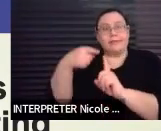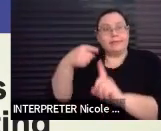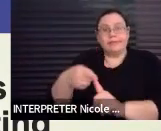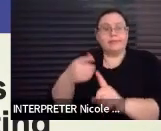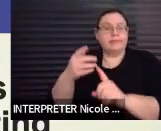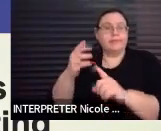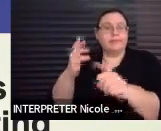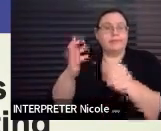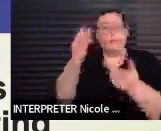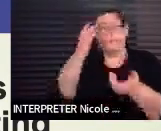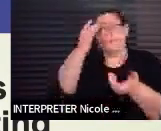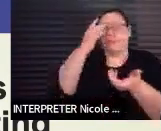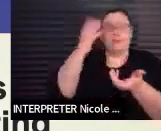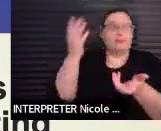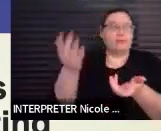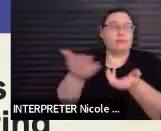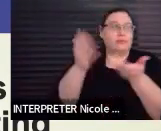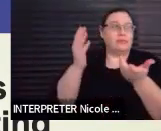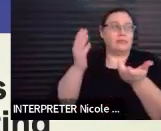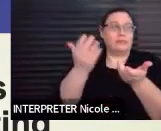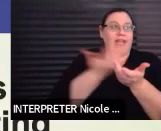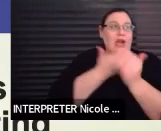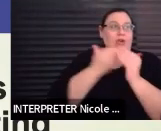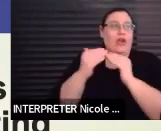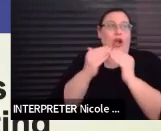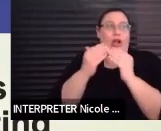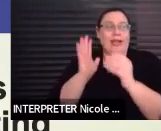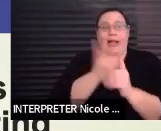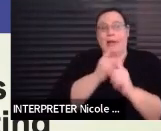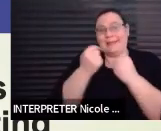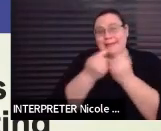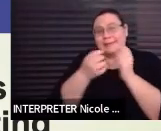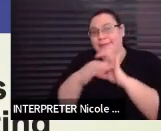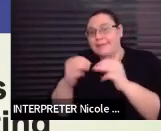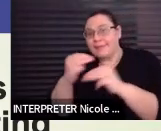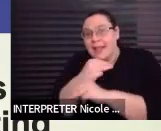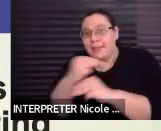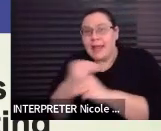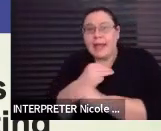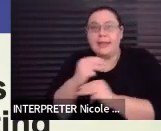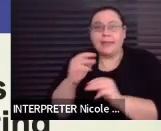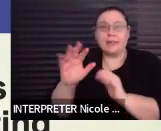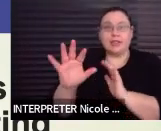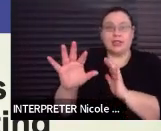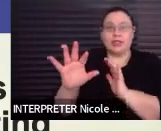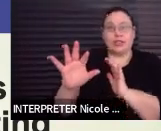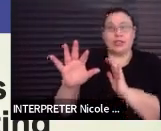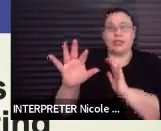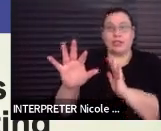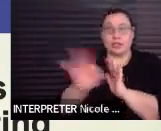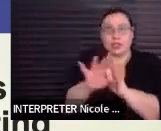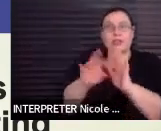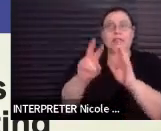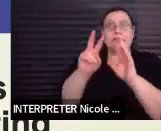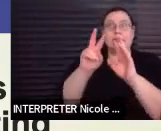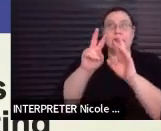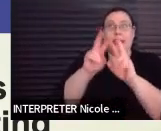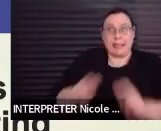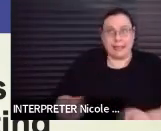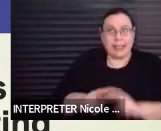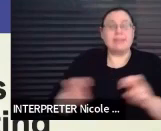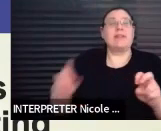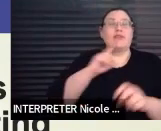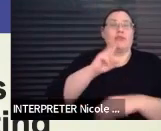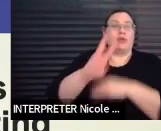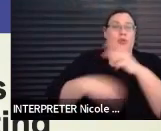our colleague in our team around mathematics, choosing assessments to put real-world